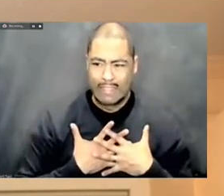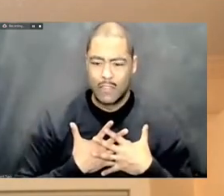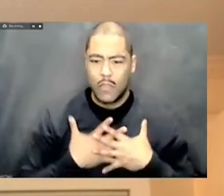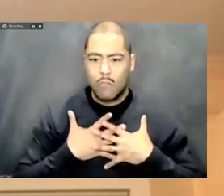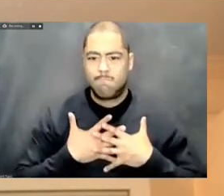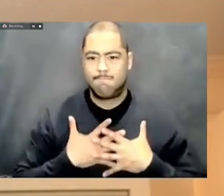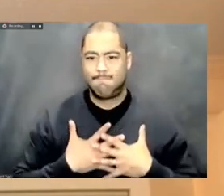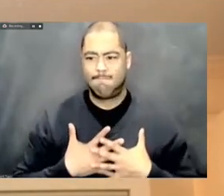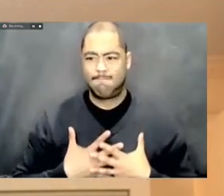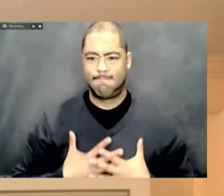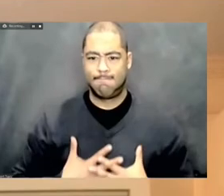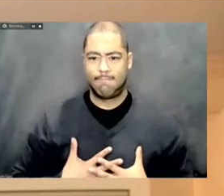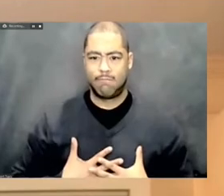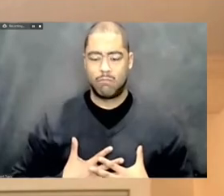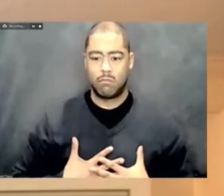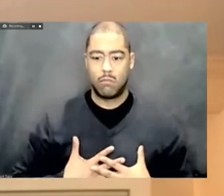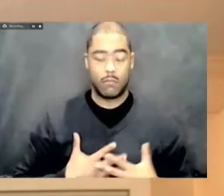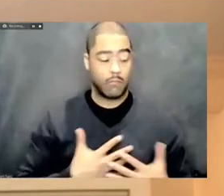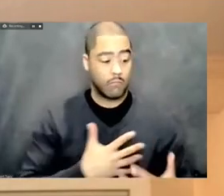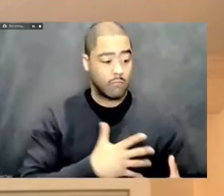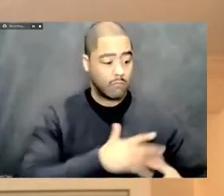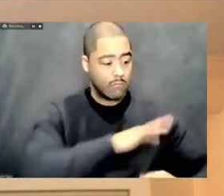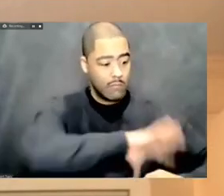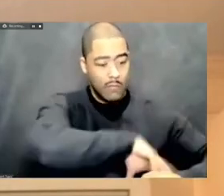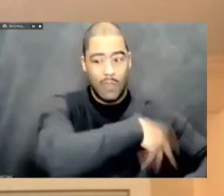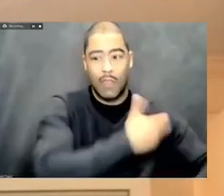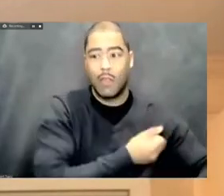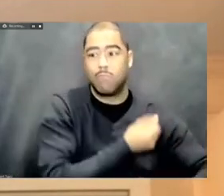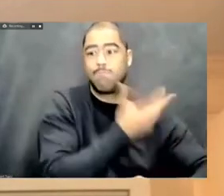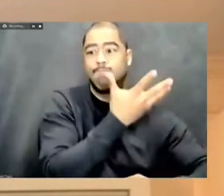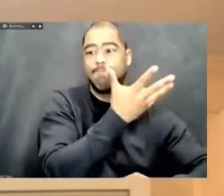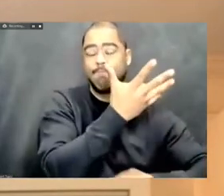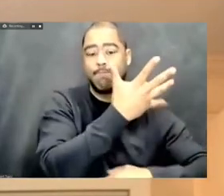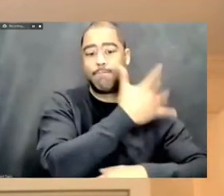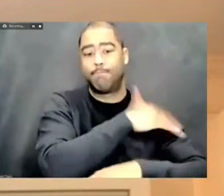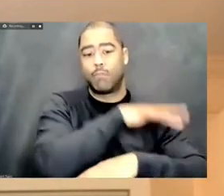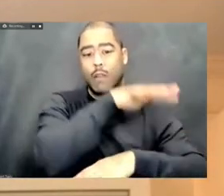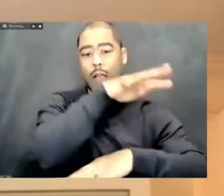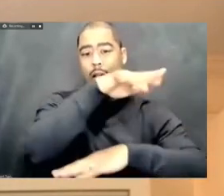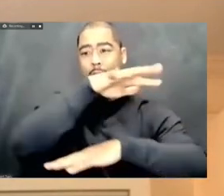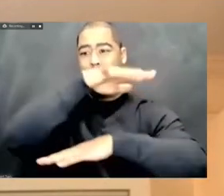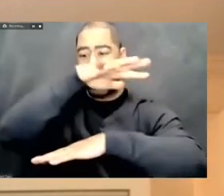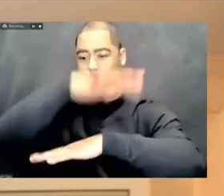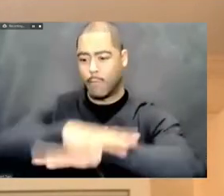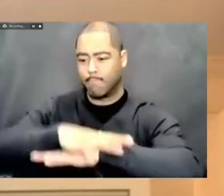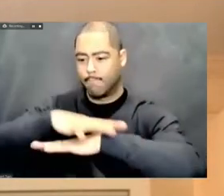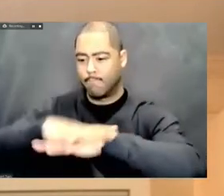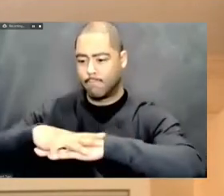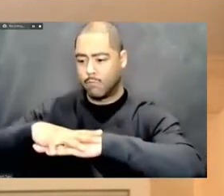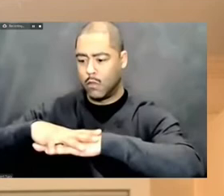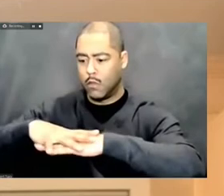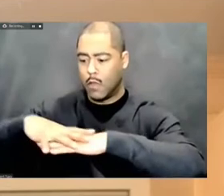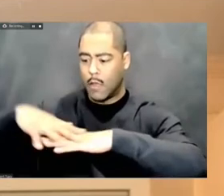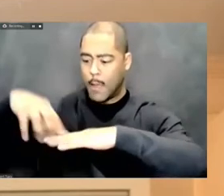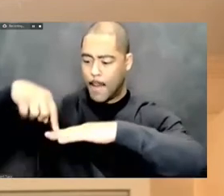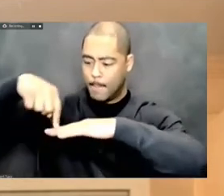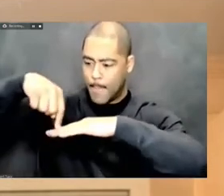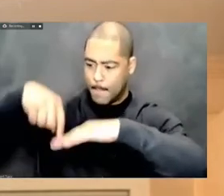my seed on soil, guaranteed by poverty to fail. But I don't